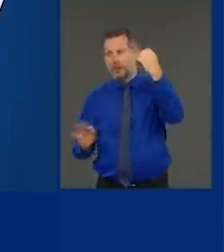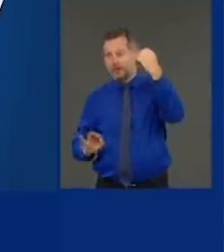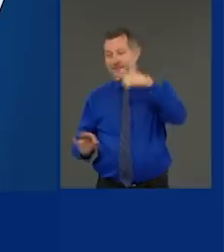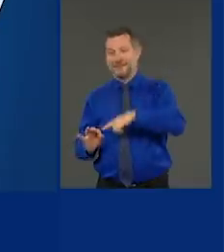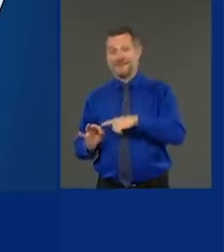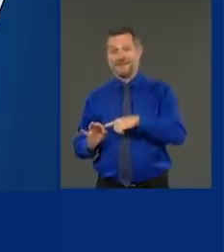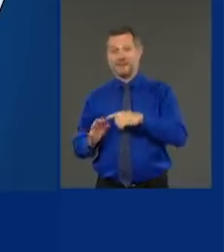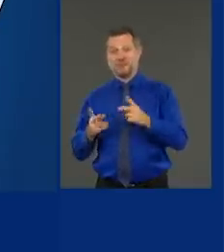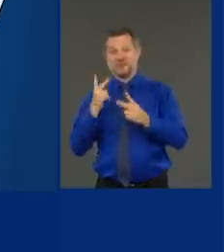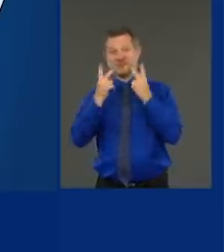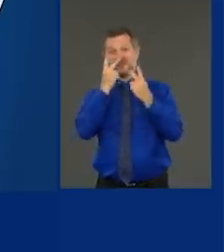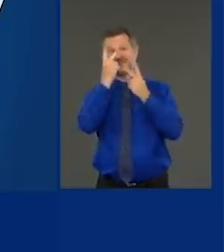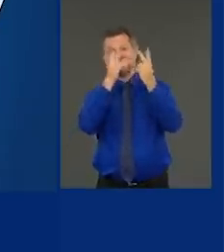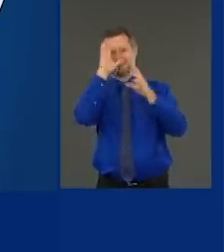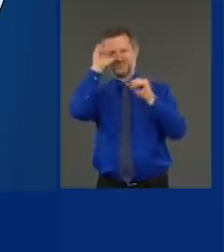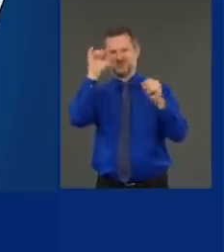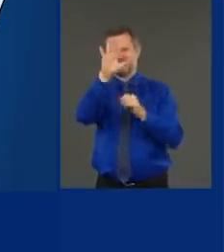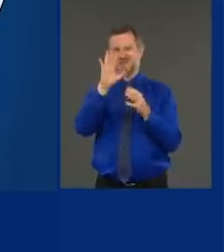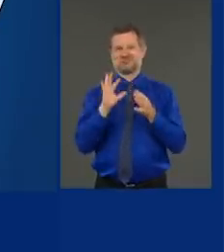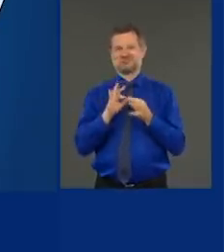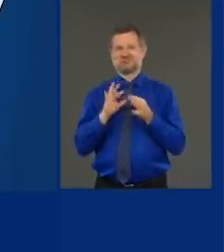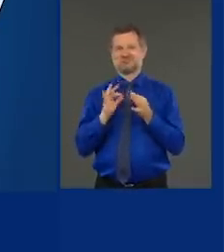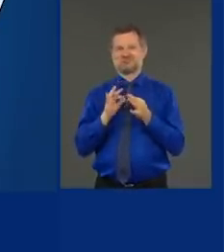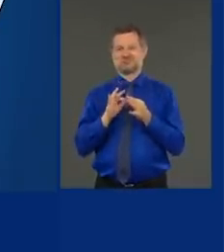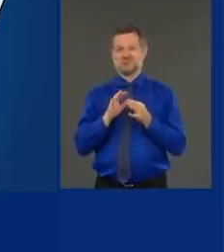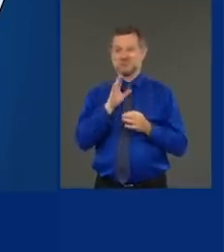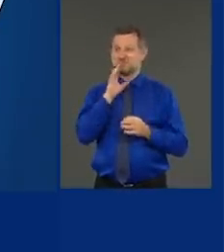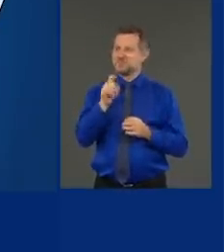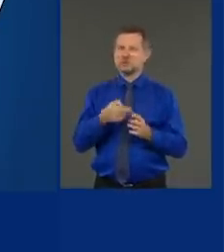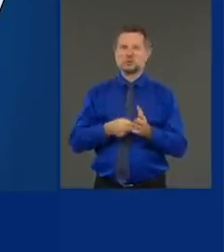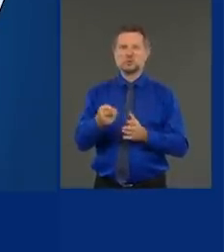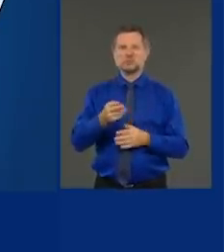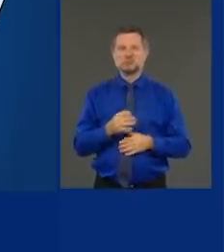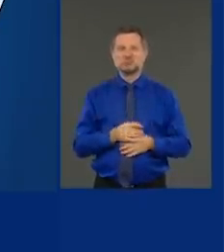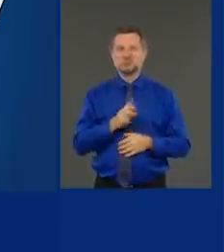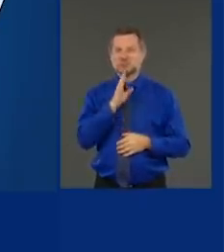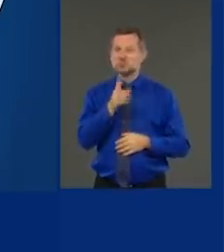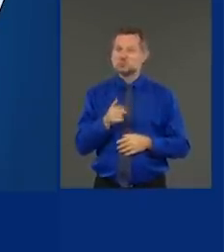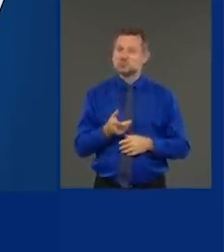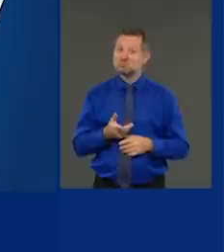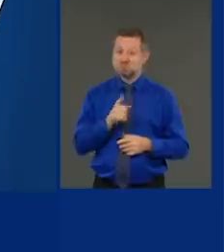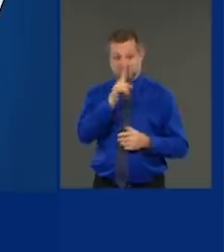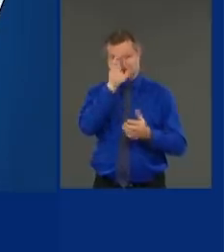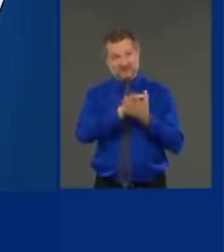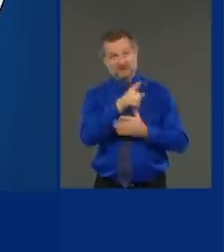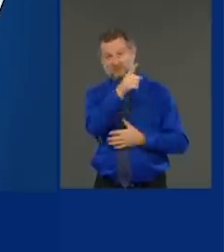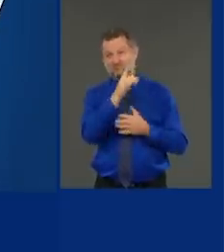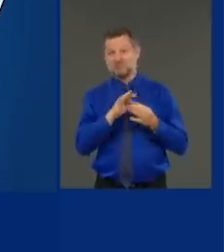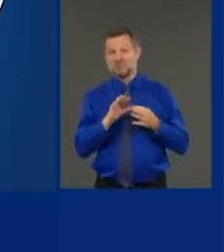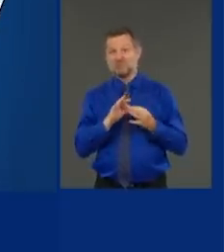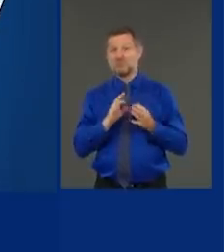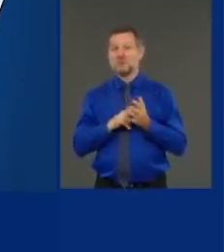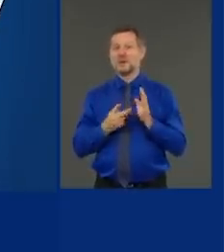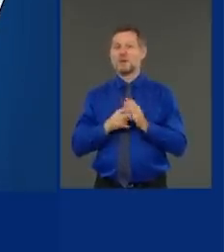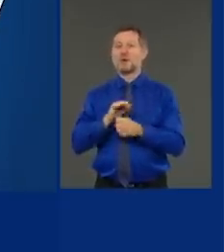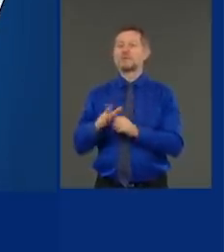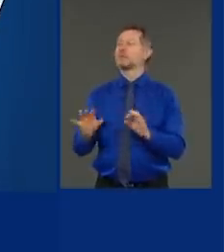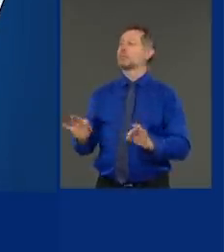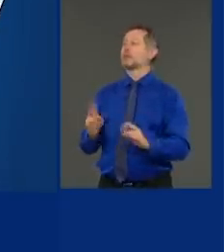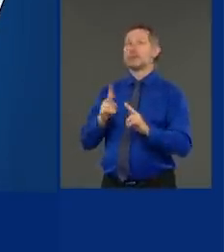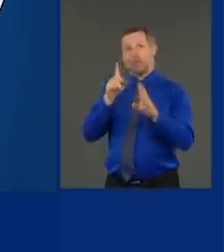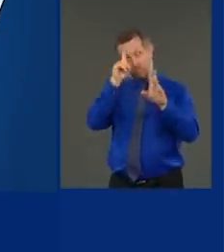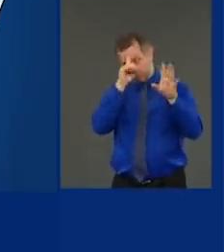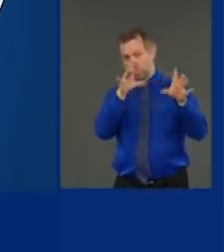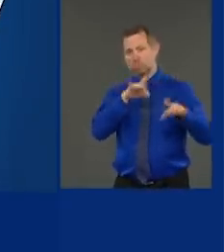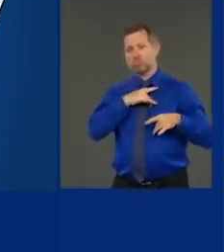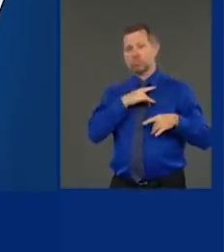him. And if you believed him, you wouldn't take COVID seriously. And if you didn't take COVID seriously,